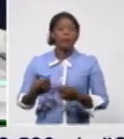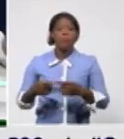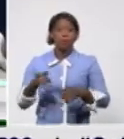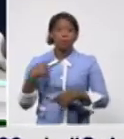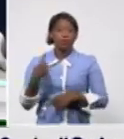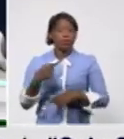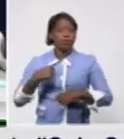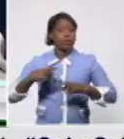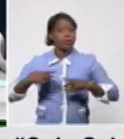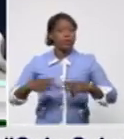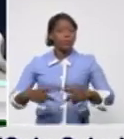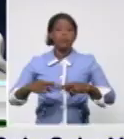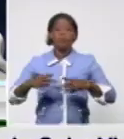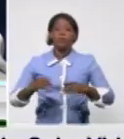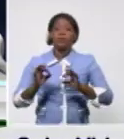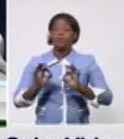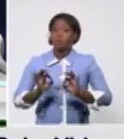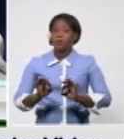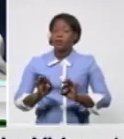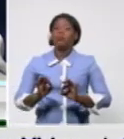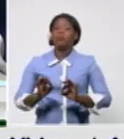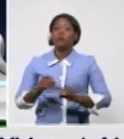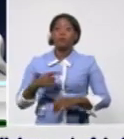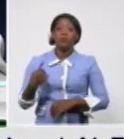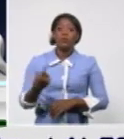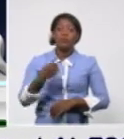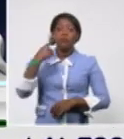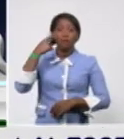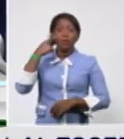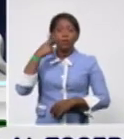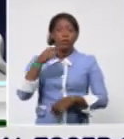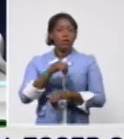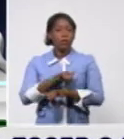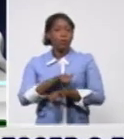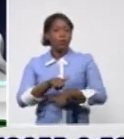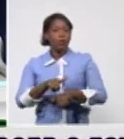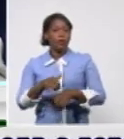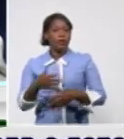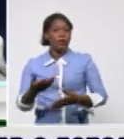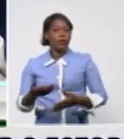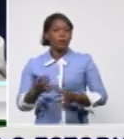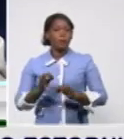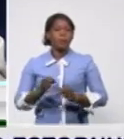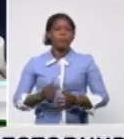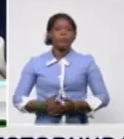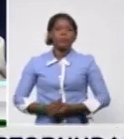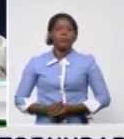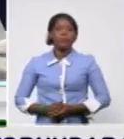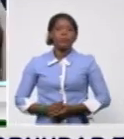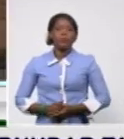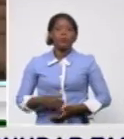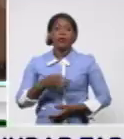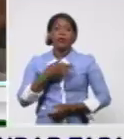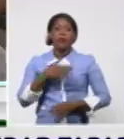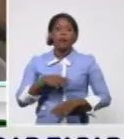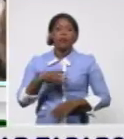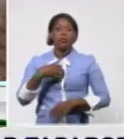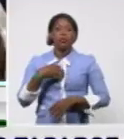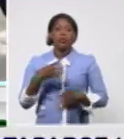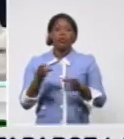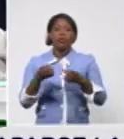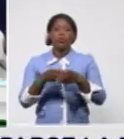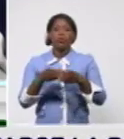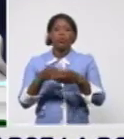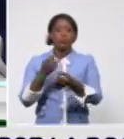had previously tested positive for the virus. Of the 11 cases diagnosed yesterday,